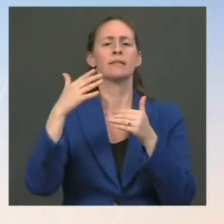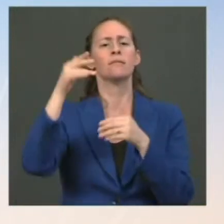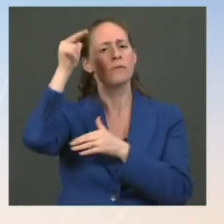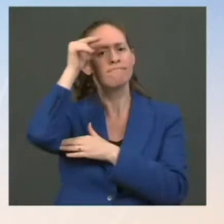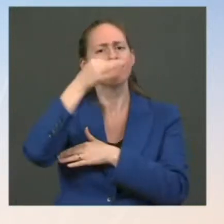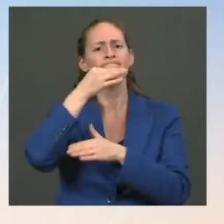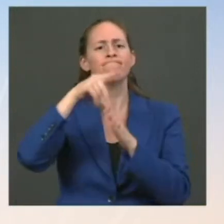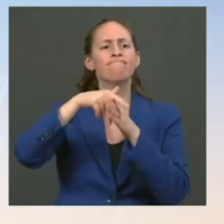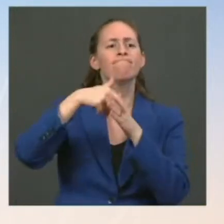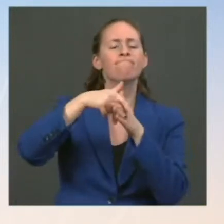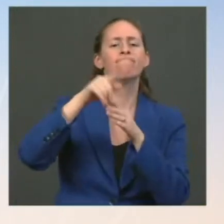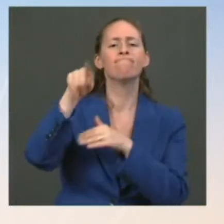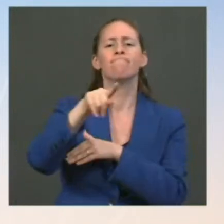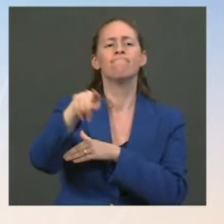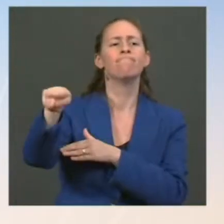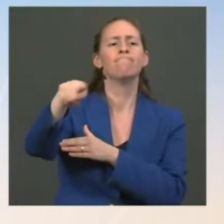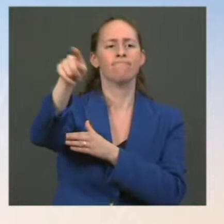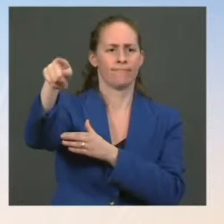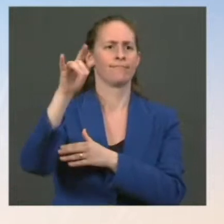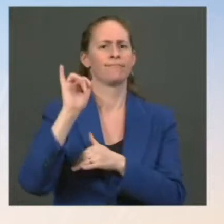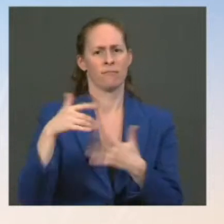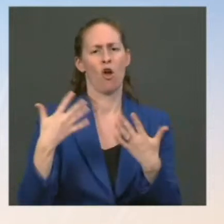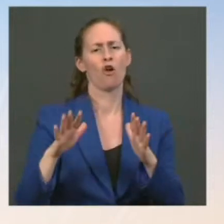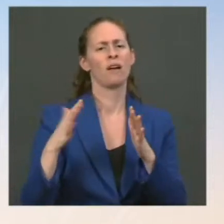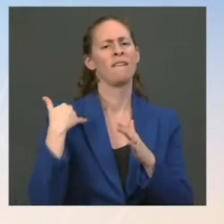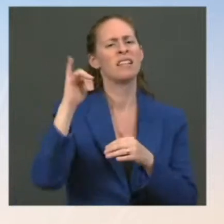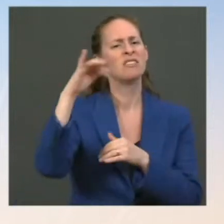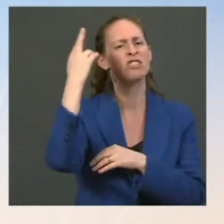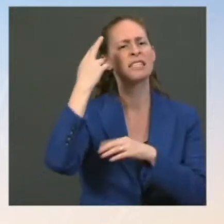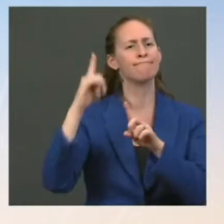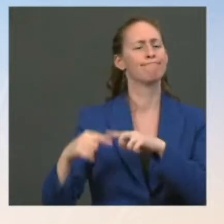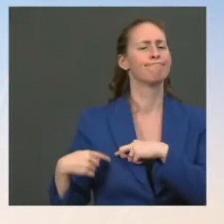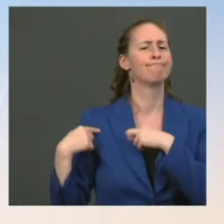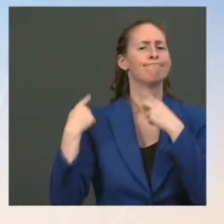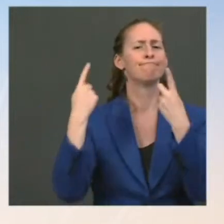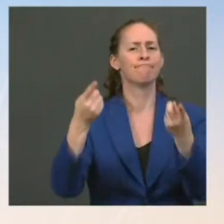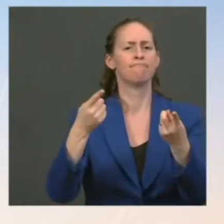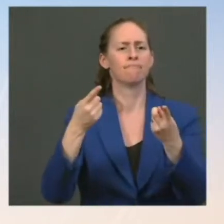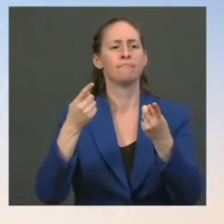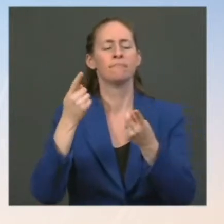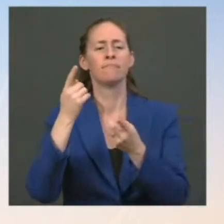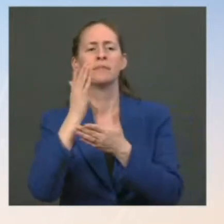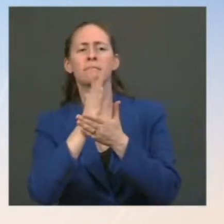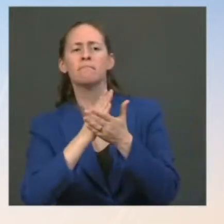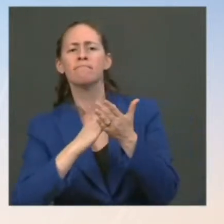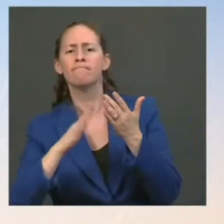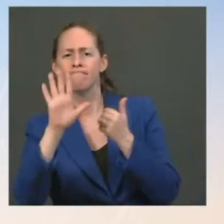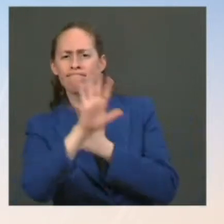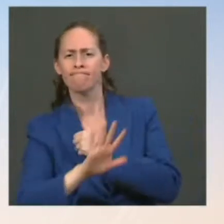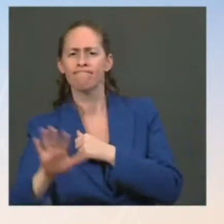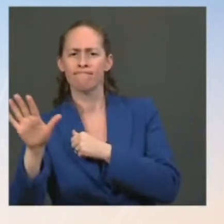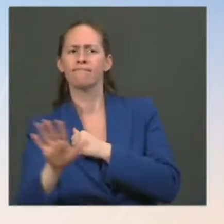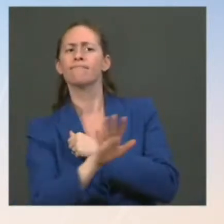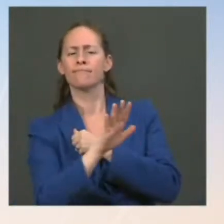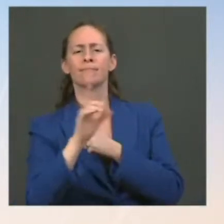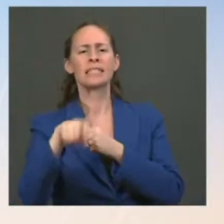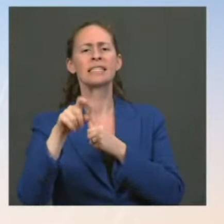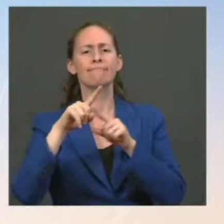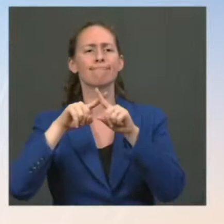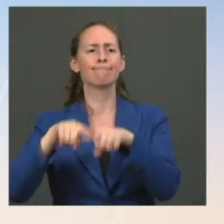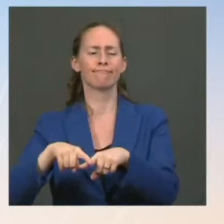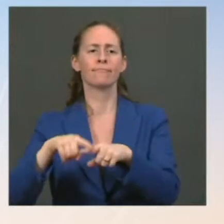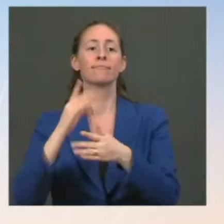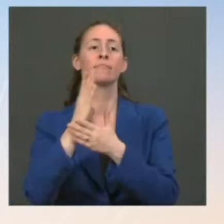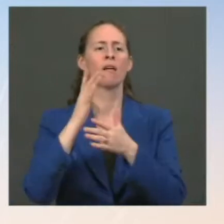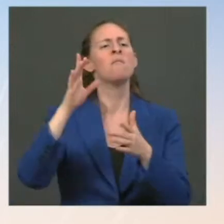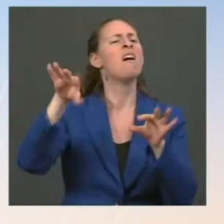these horse patrols have been in place and continue to be in place in some parts across the country. Of course, our Department of Homeland Security will continue